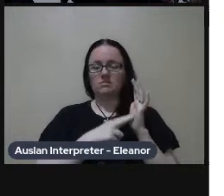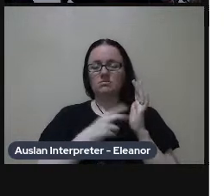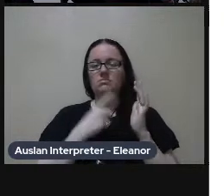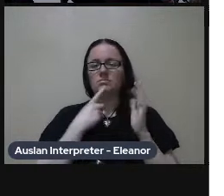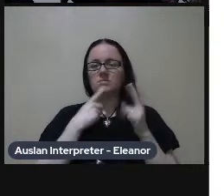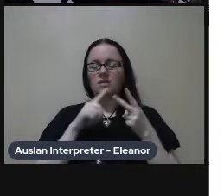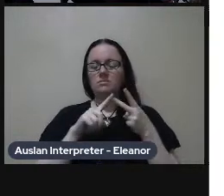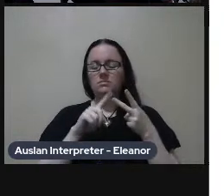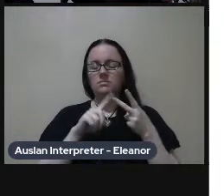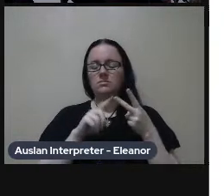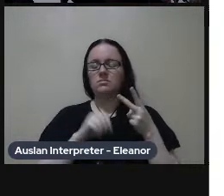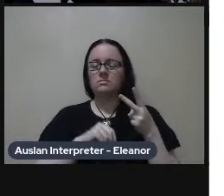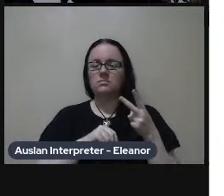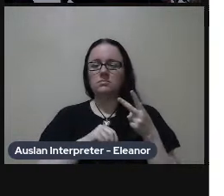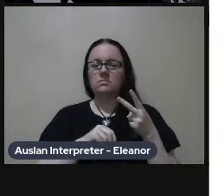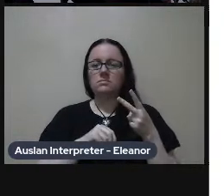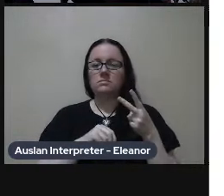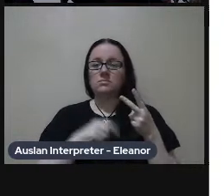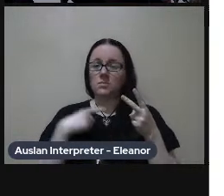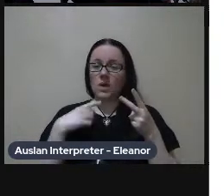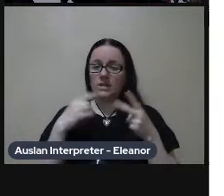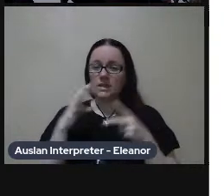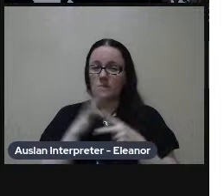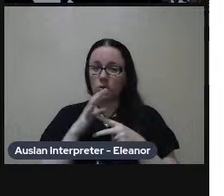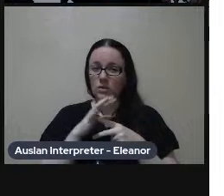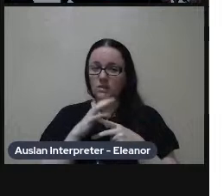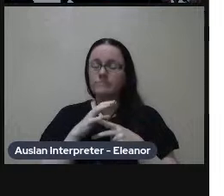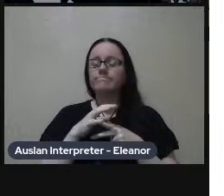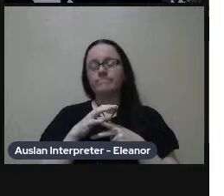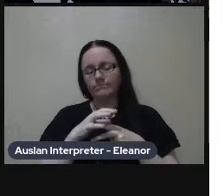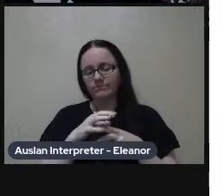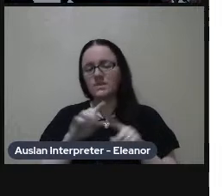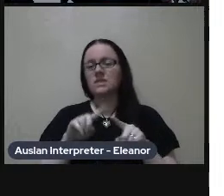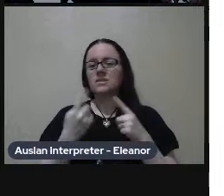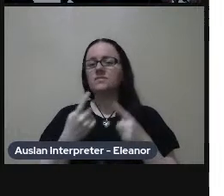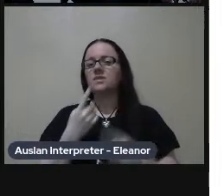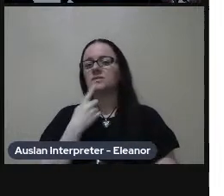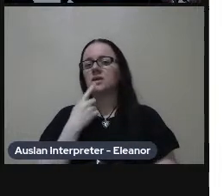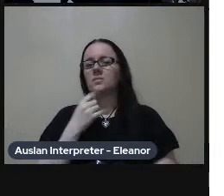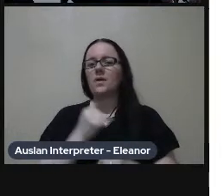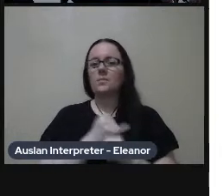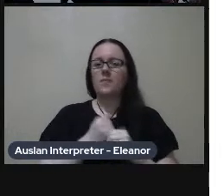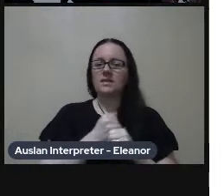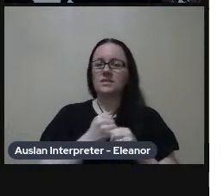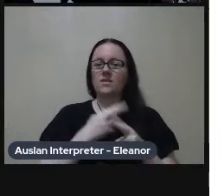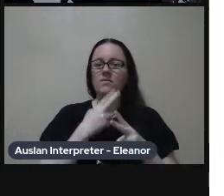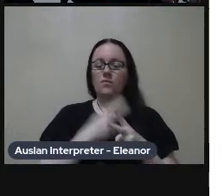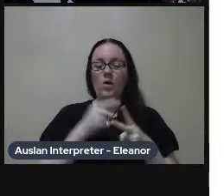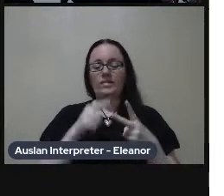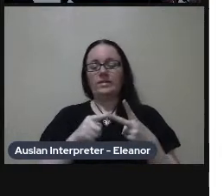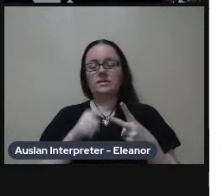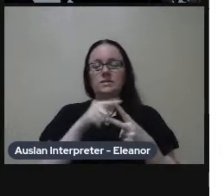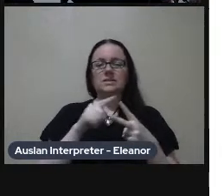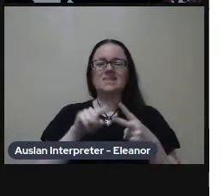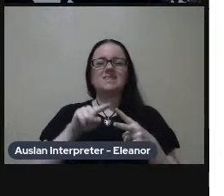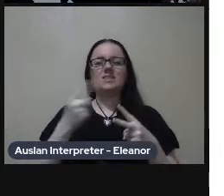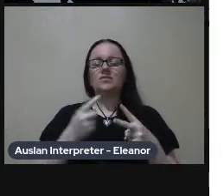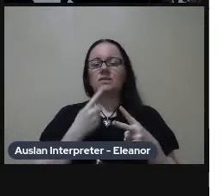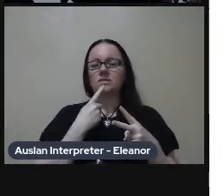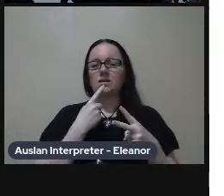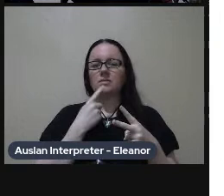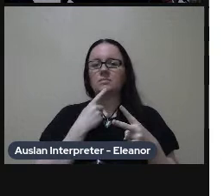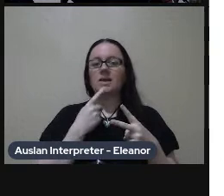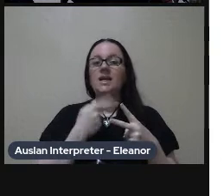Well, it matters in the sense that we have different medications specifically for these different types of clots. So if you're more likely to